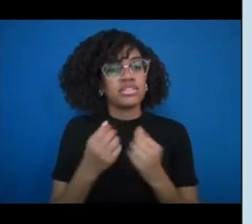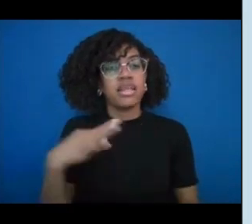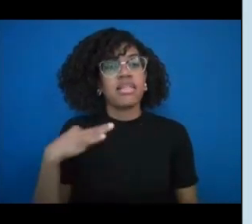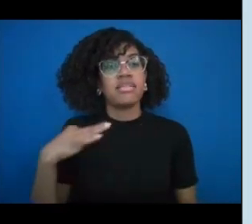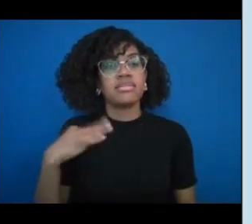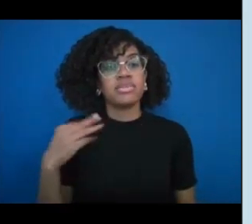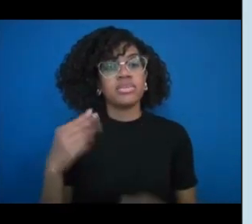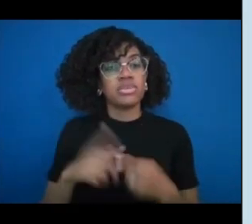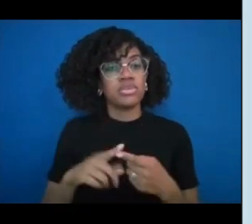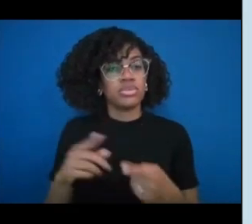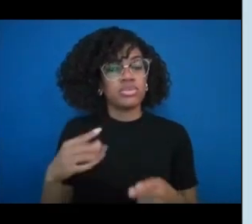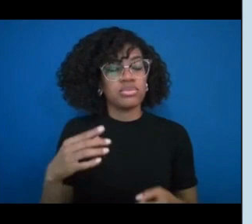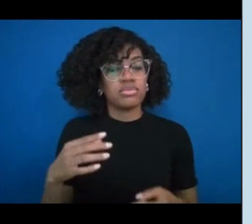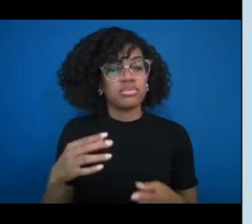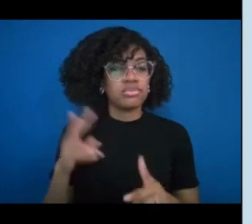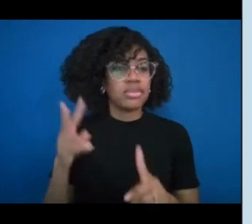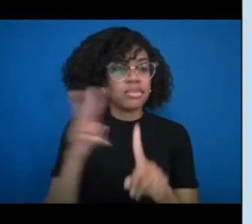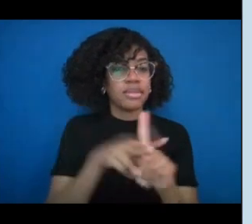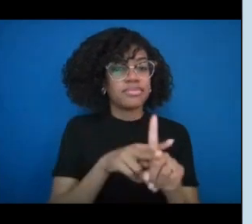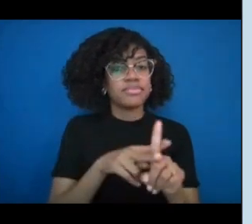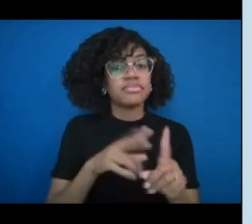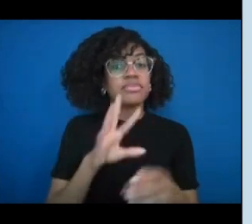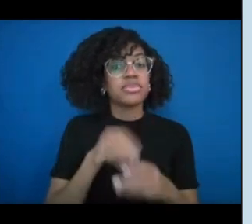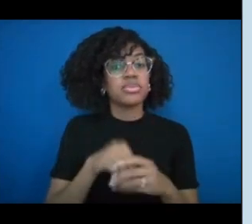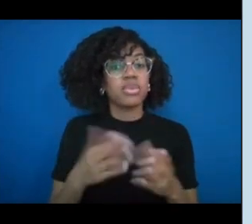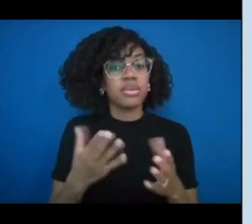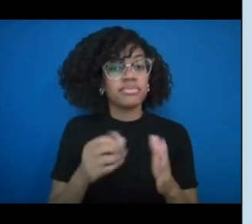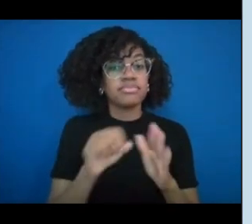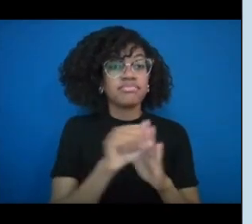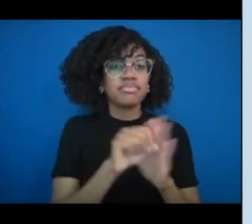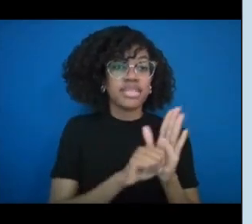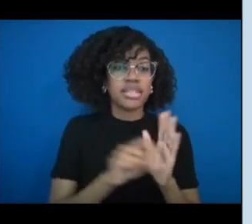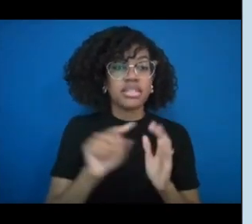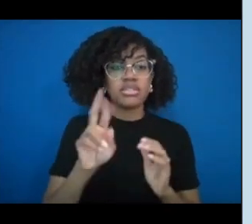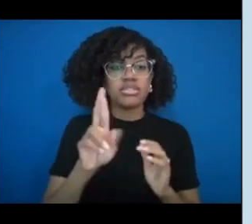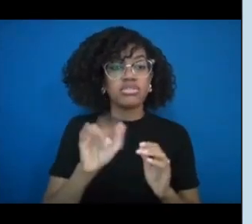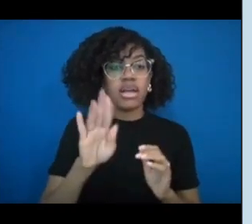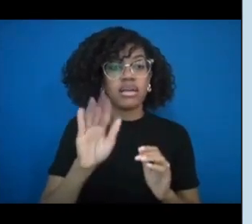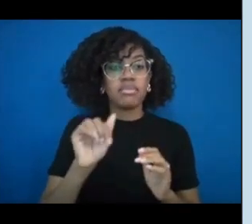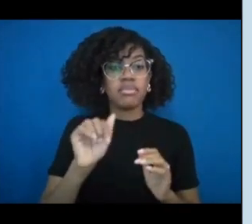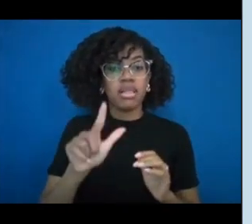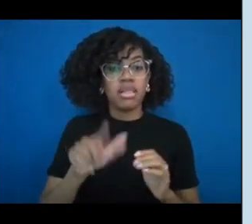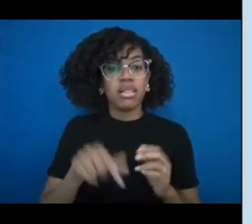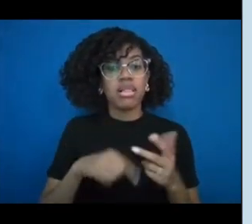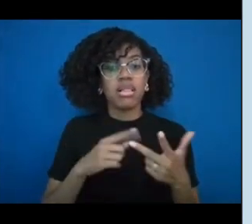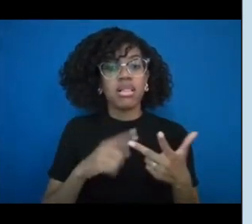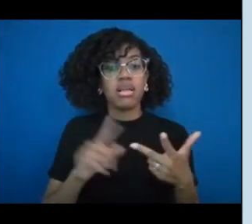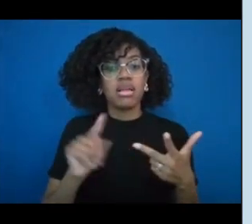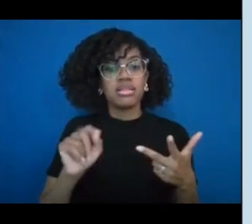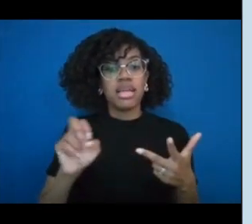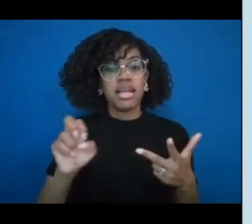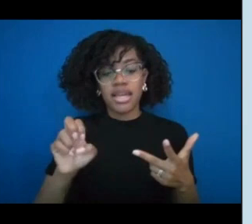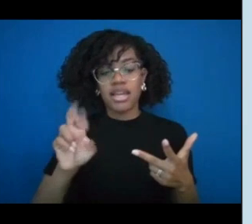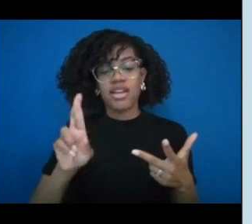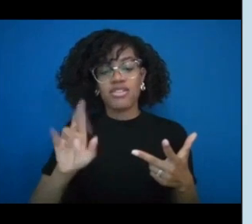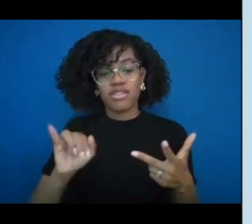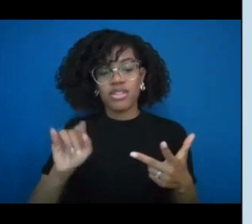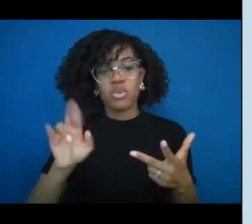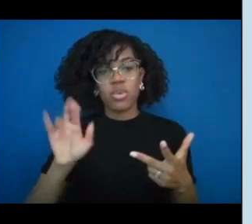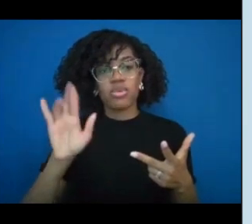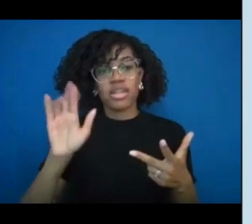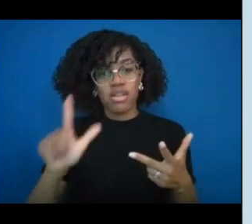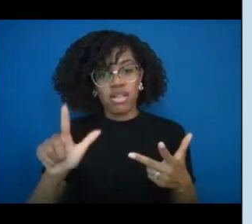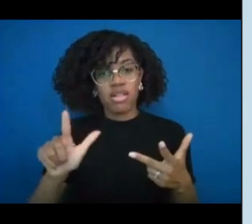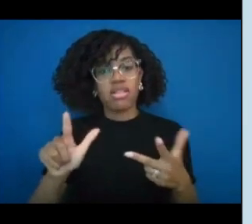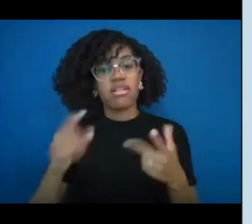include state, tribal, territorial, and local governments, institutions of higher education, and